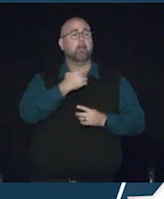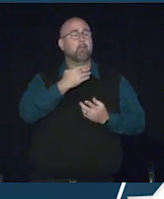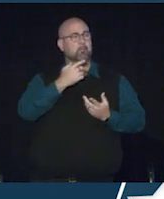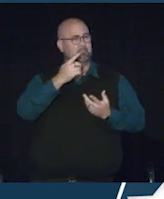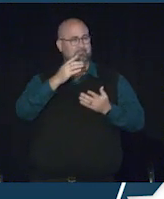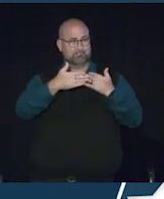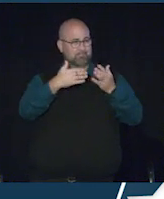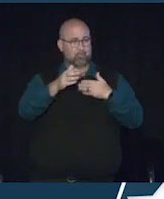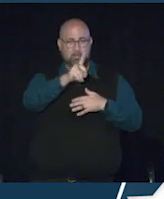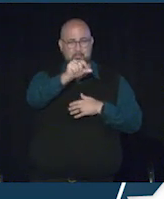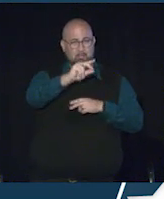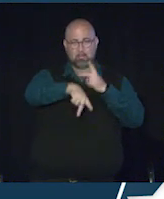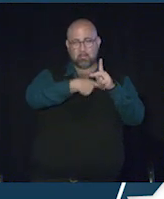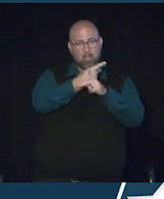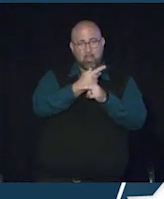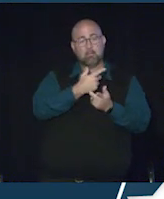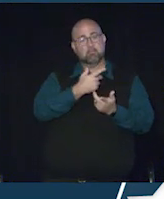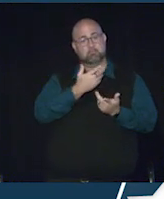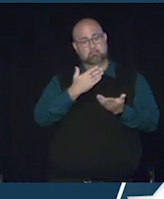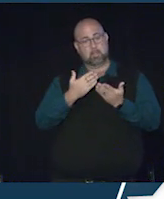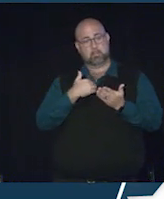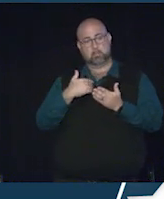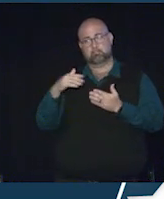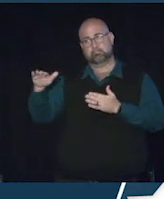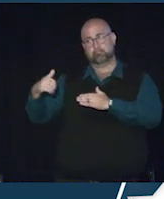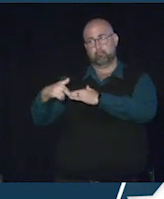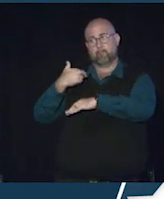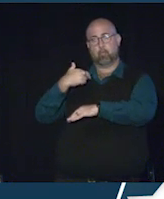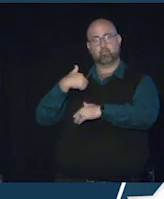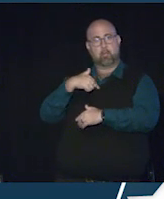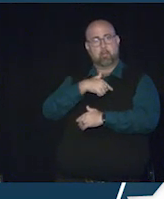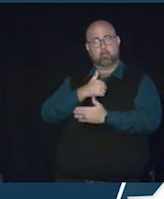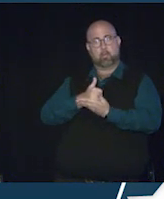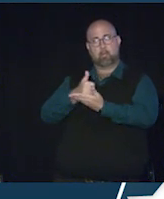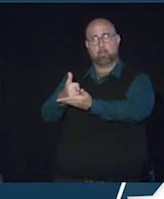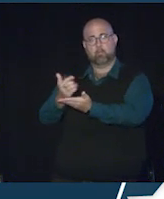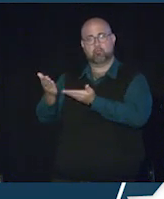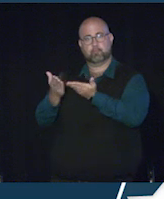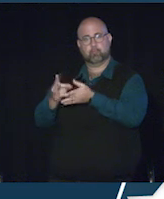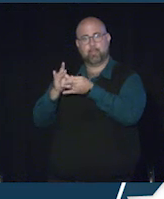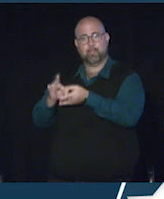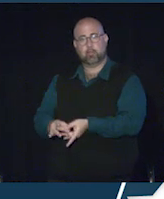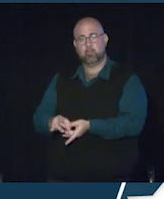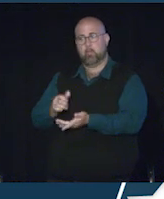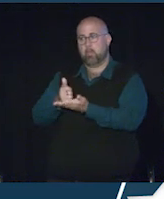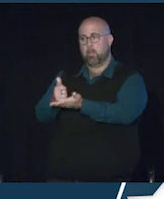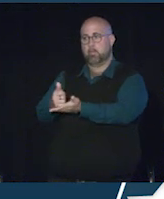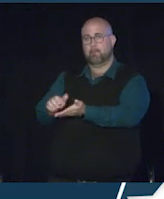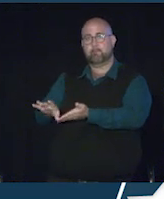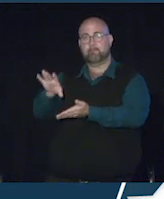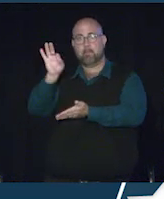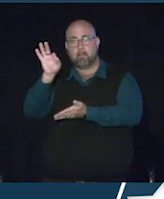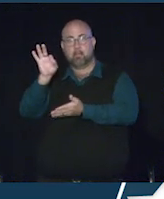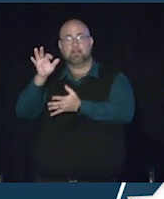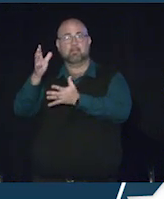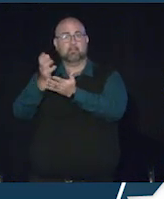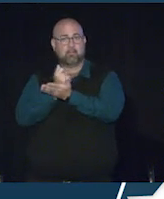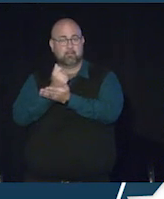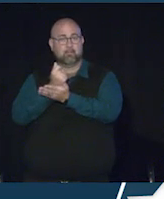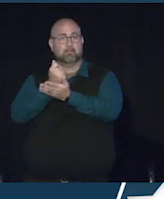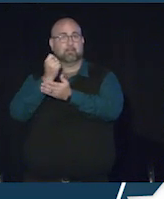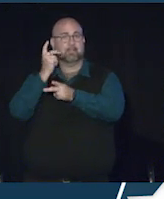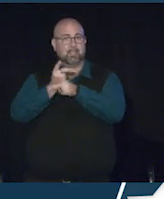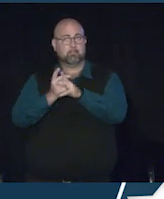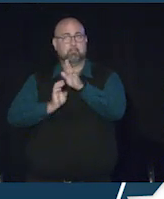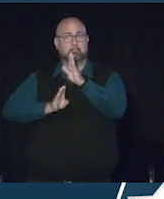type, that may be referred to VR for services related to finding, getting, keeping, and advancing